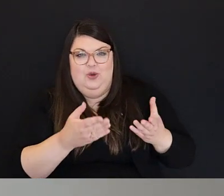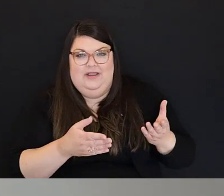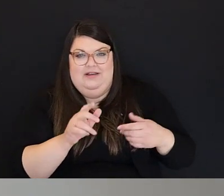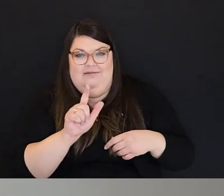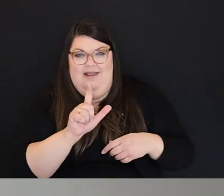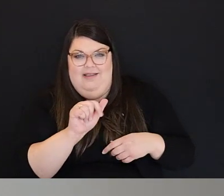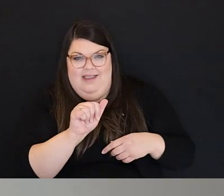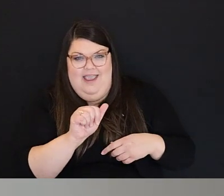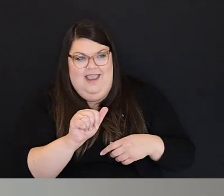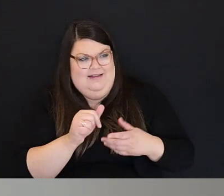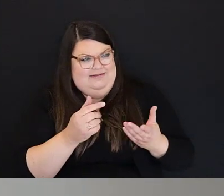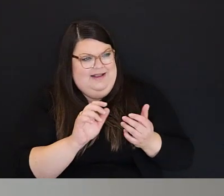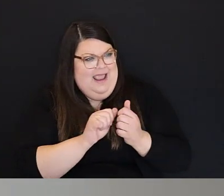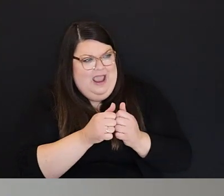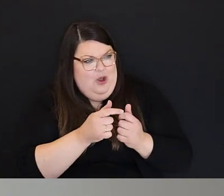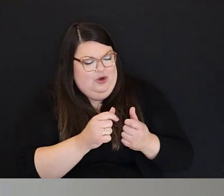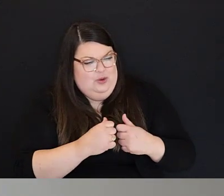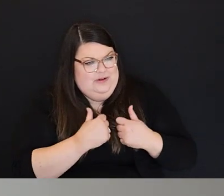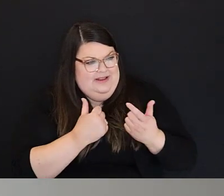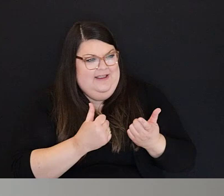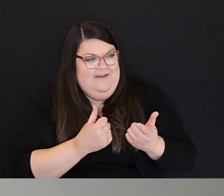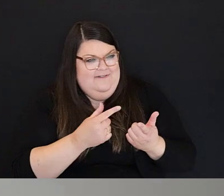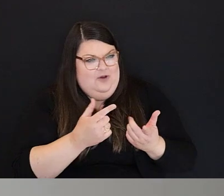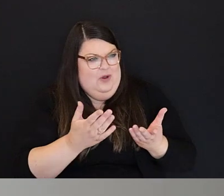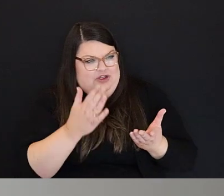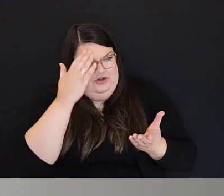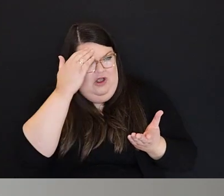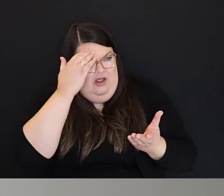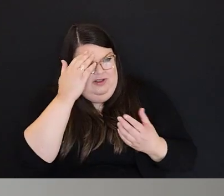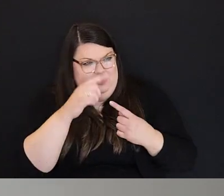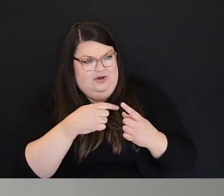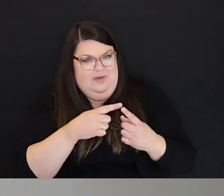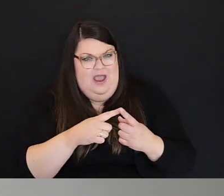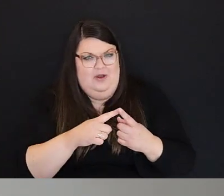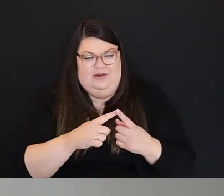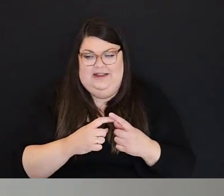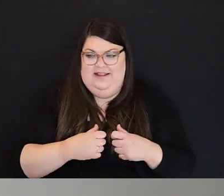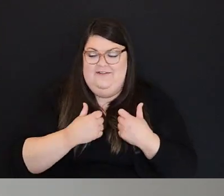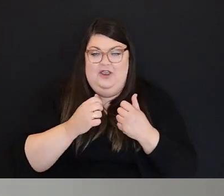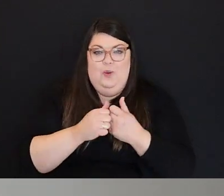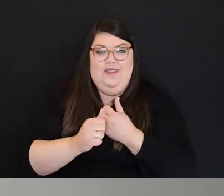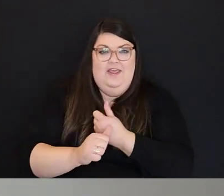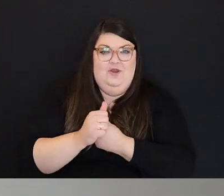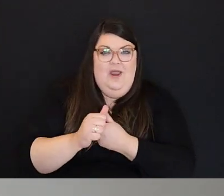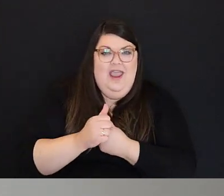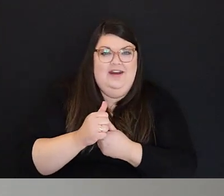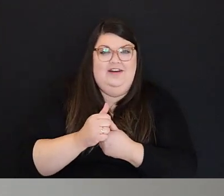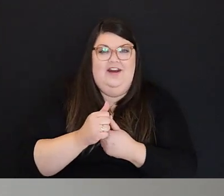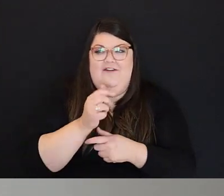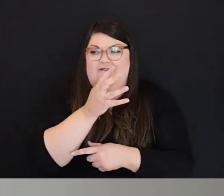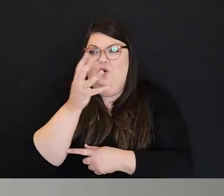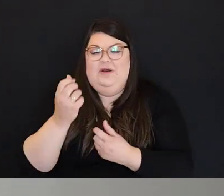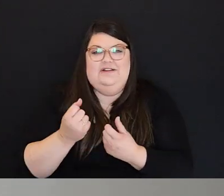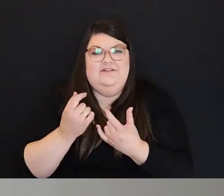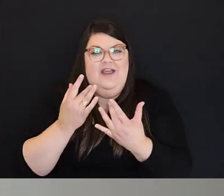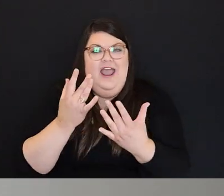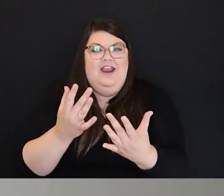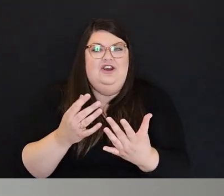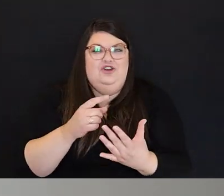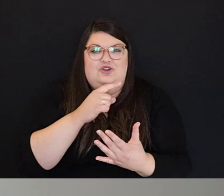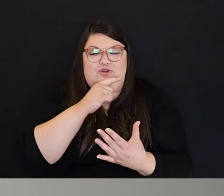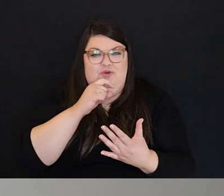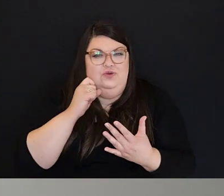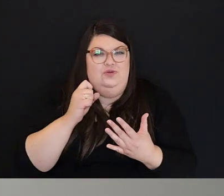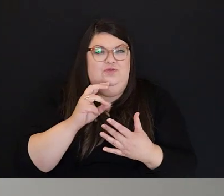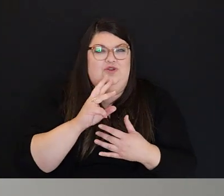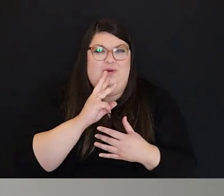that means to survive and live with the threat of fires, forest fires, drought. And